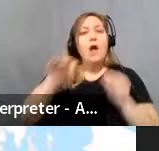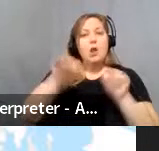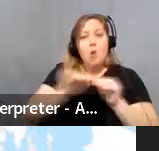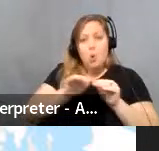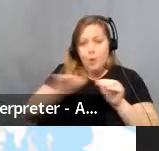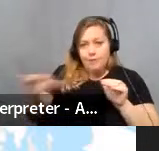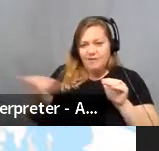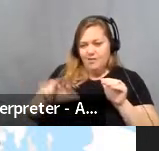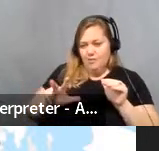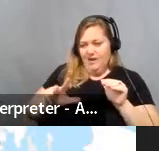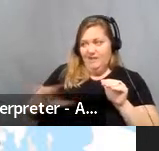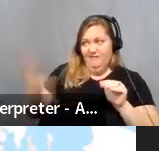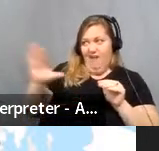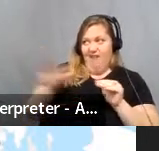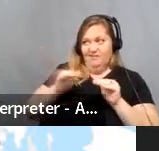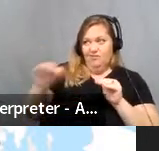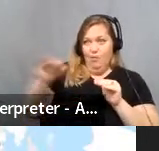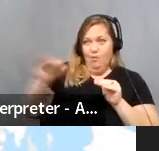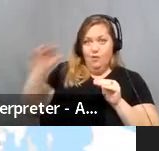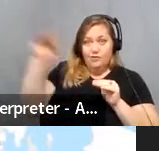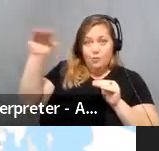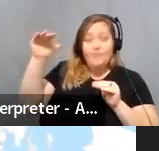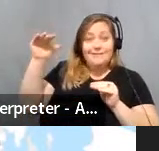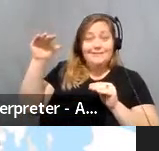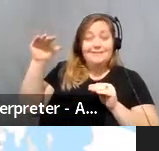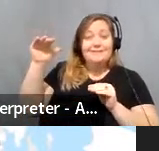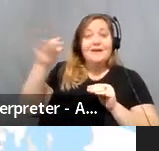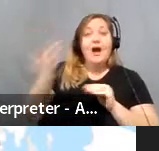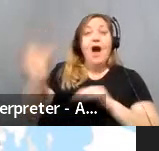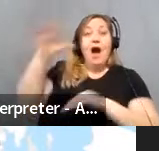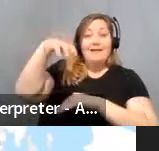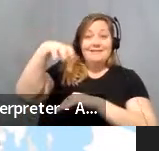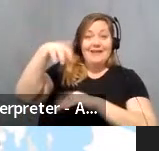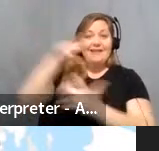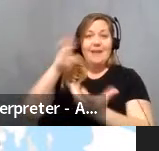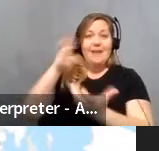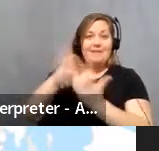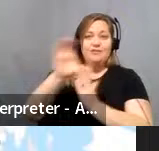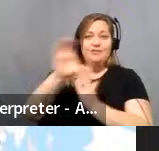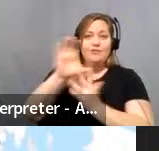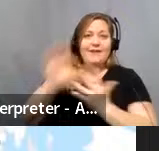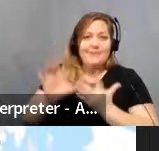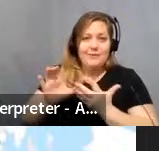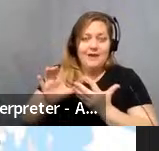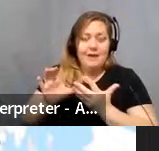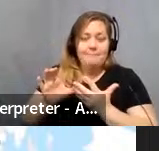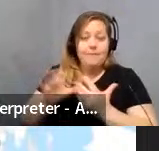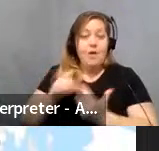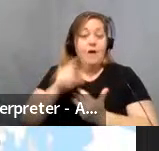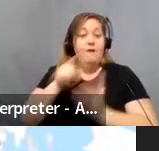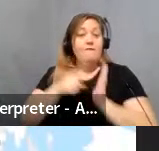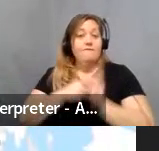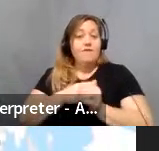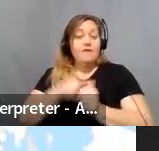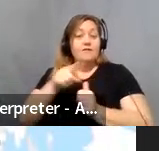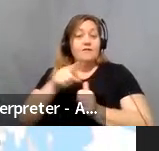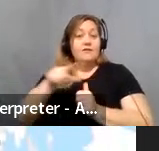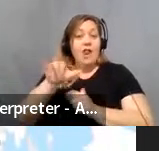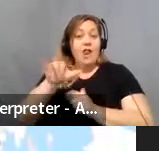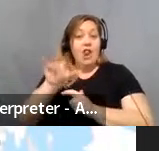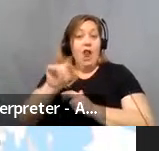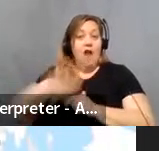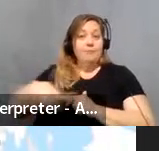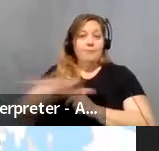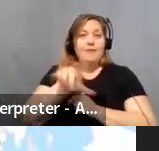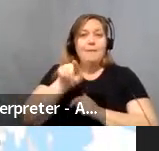three to five stories depending on the underlying zoning, on sites that meet specific criteria. So first, the lot must be within 0.5